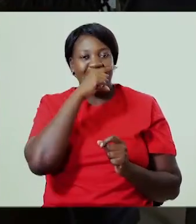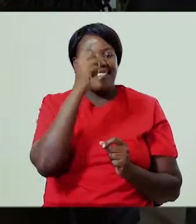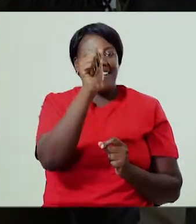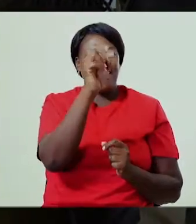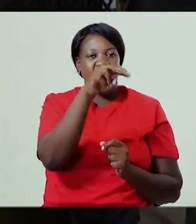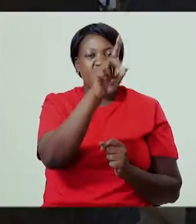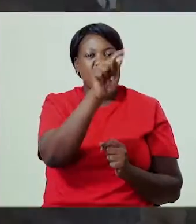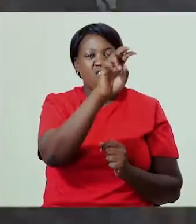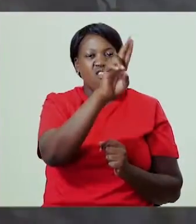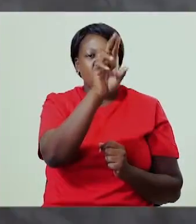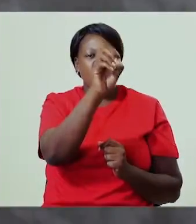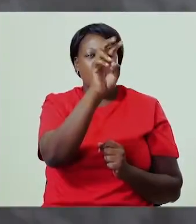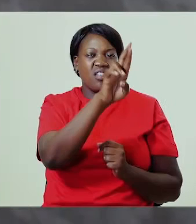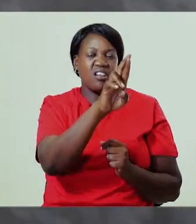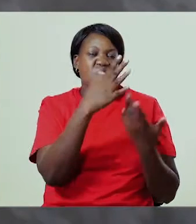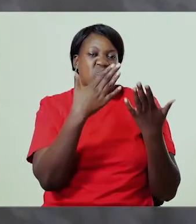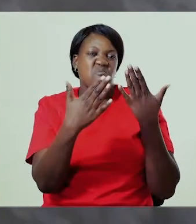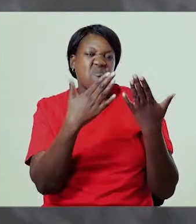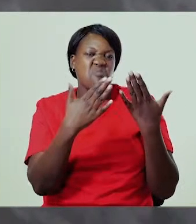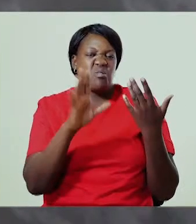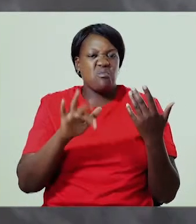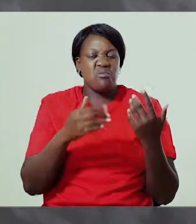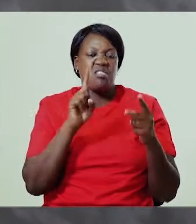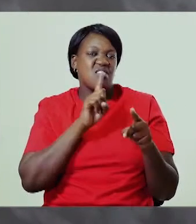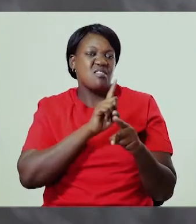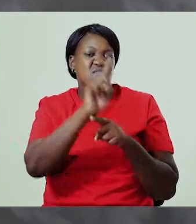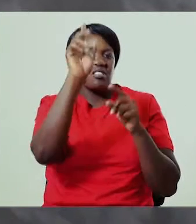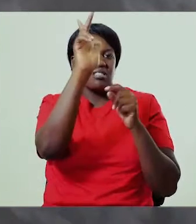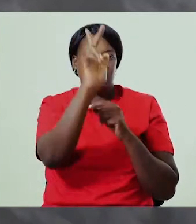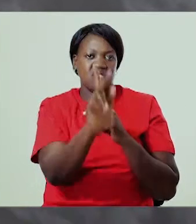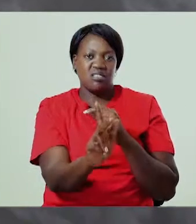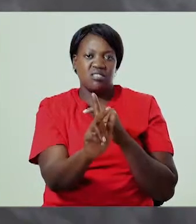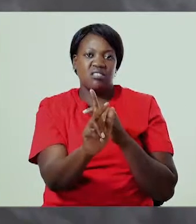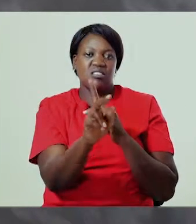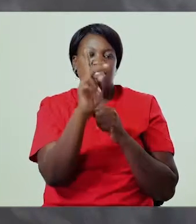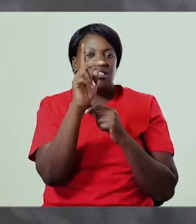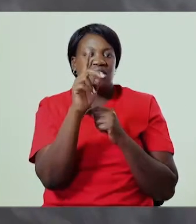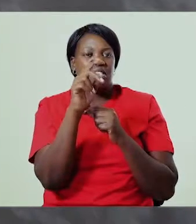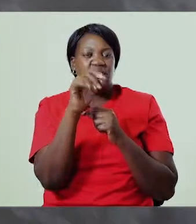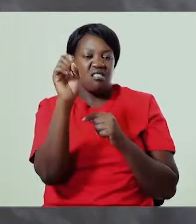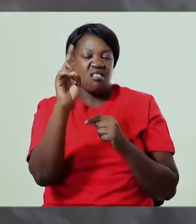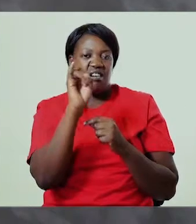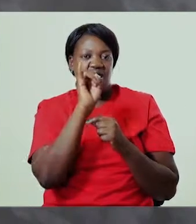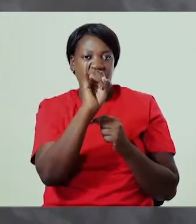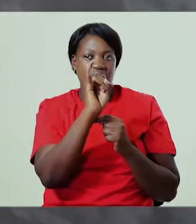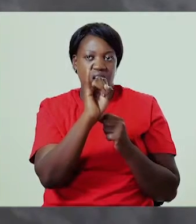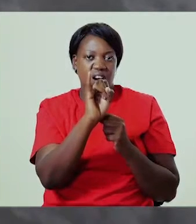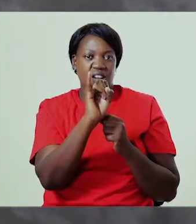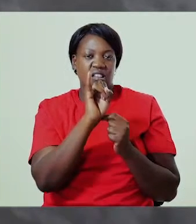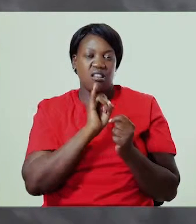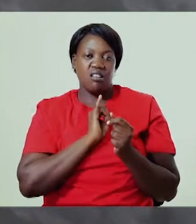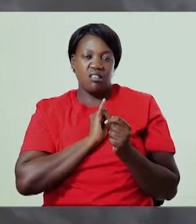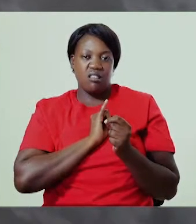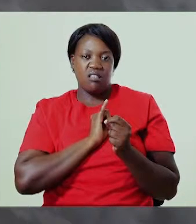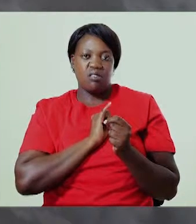may choose to tell the story in either the first person position using pronouns such as I, or the